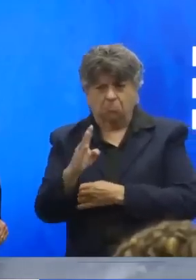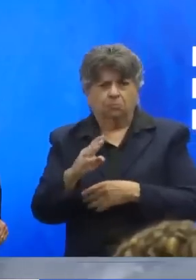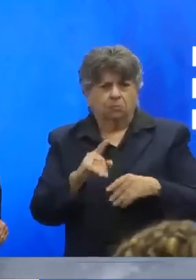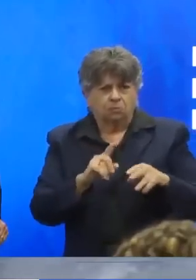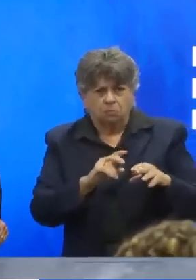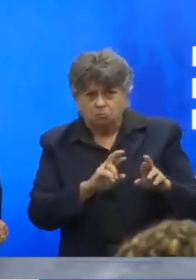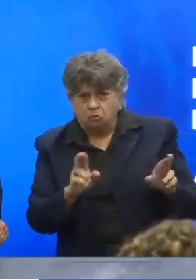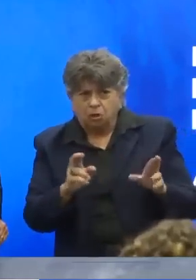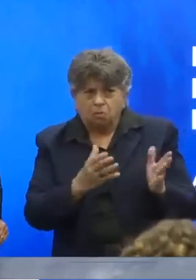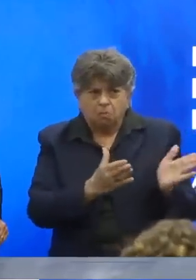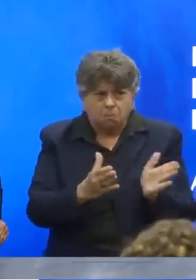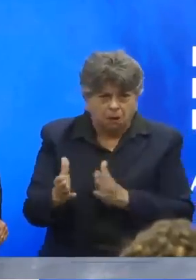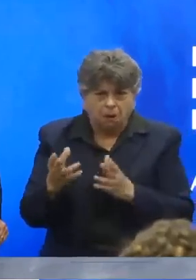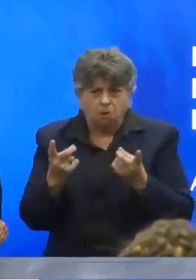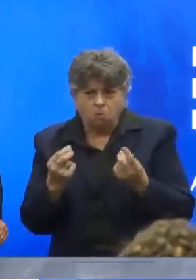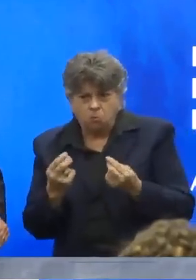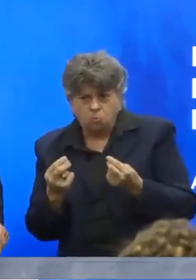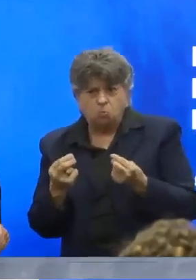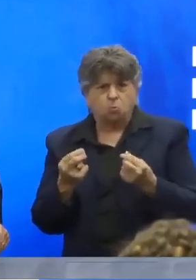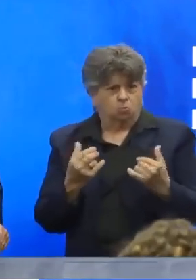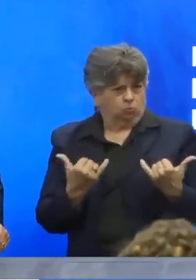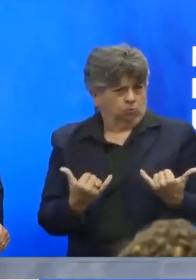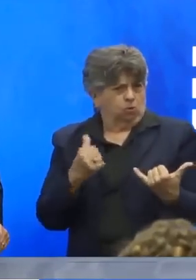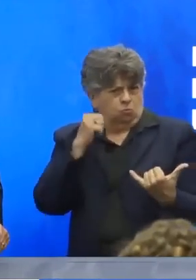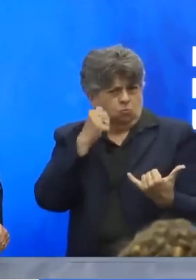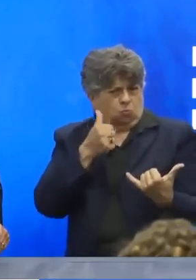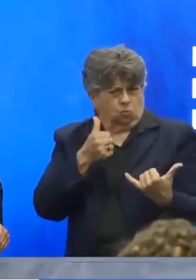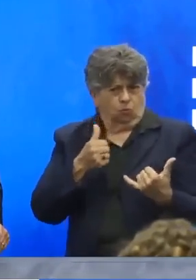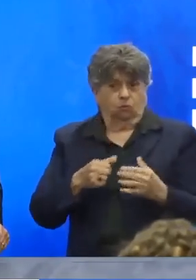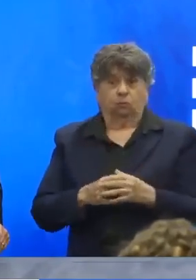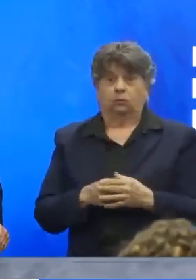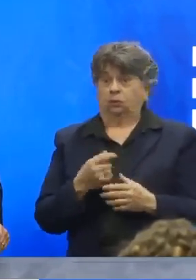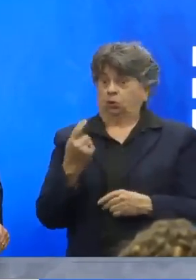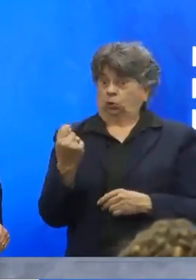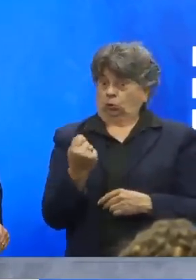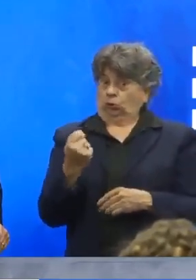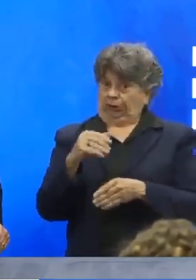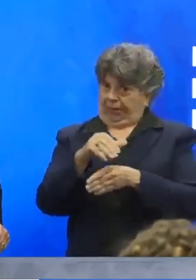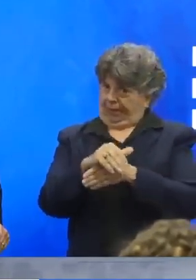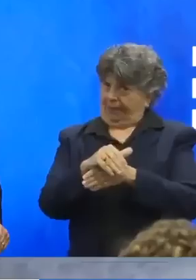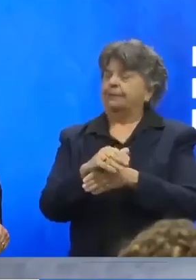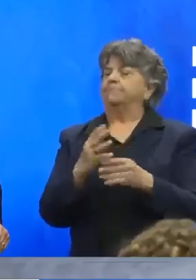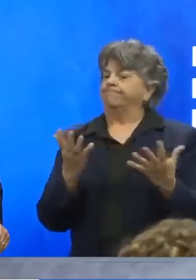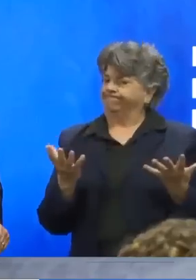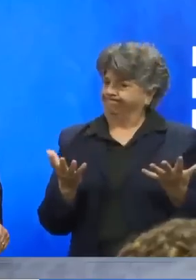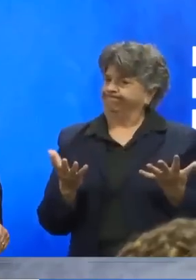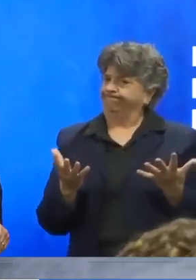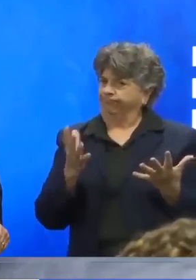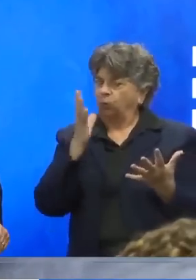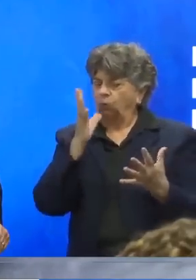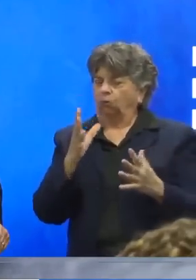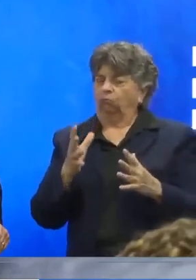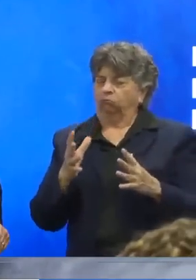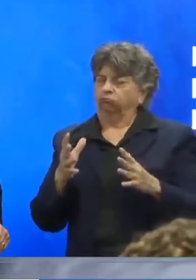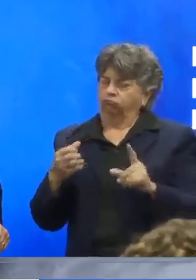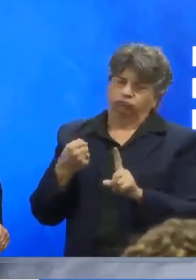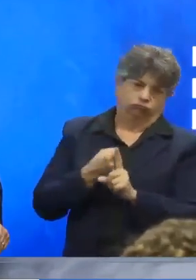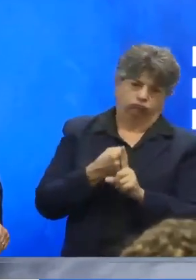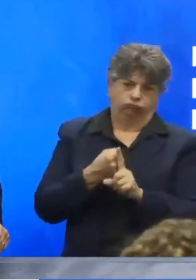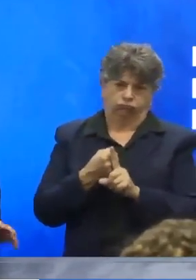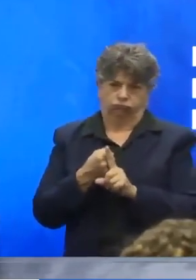get into Tuesday evening, you are going to start to see the impacts of this, and we expect a landfall sometime on